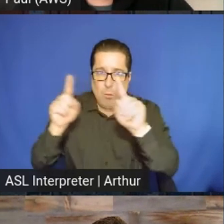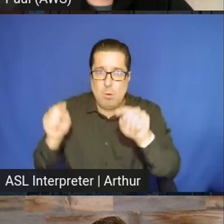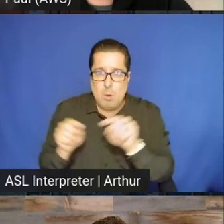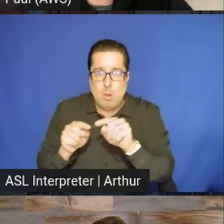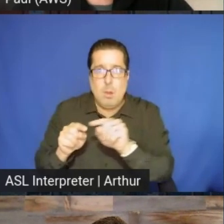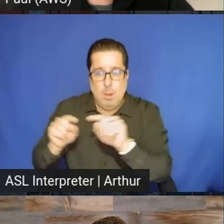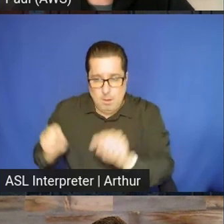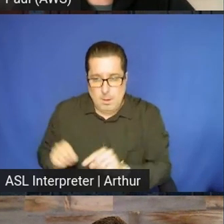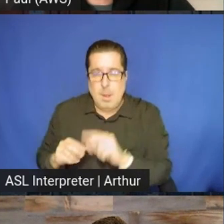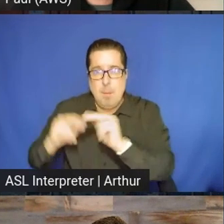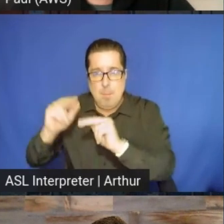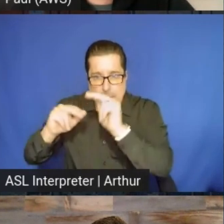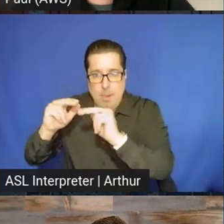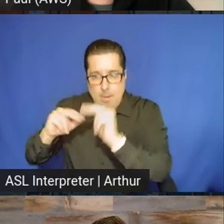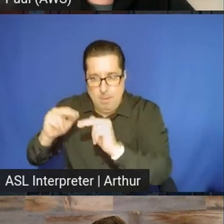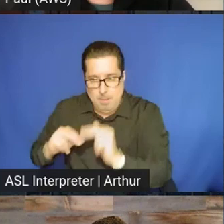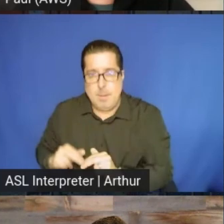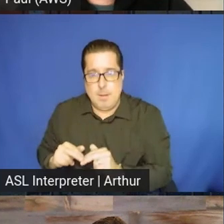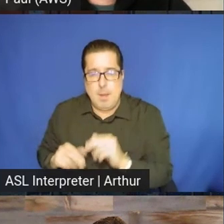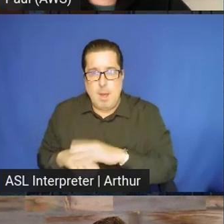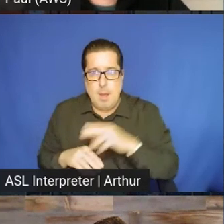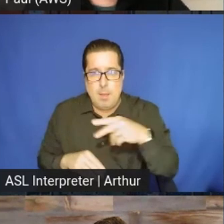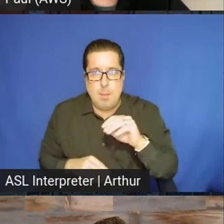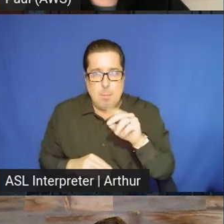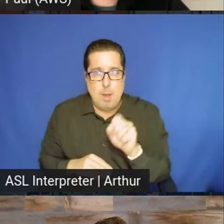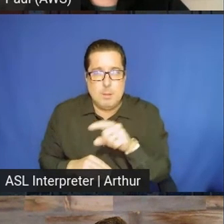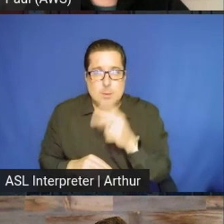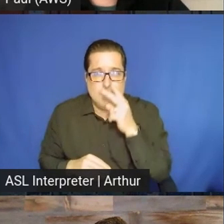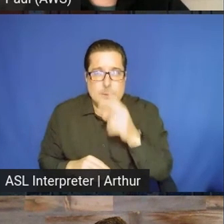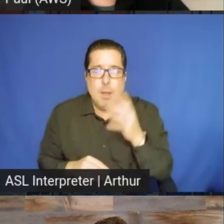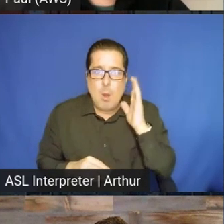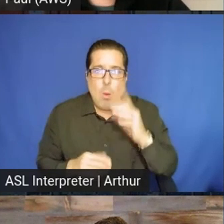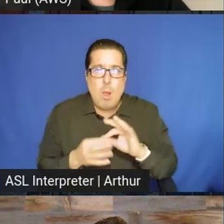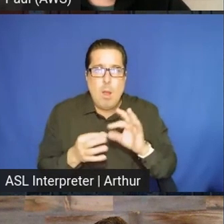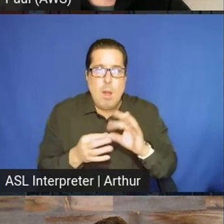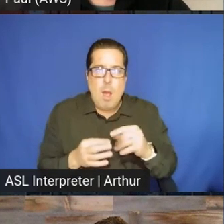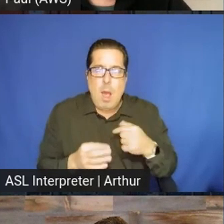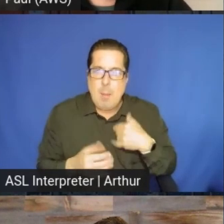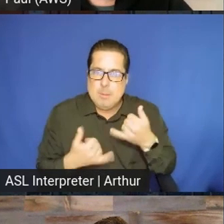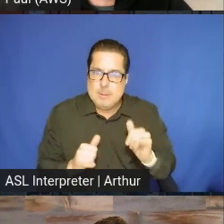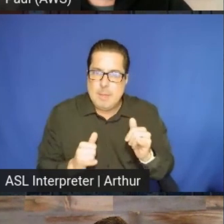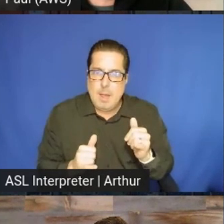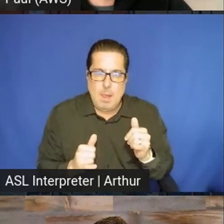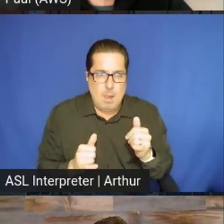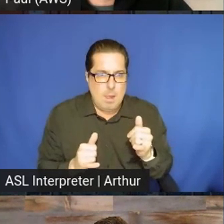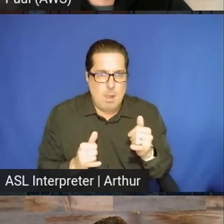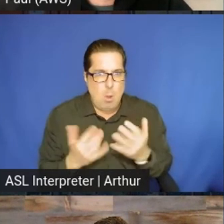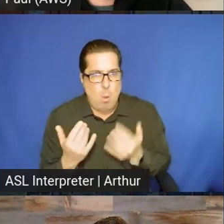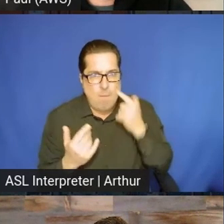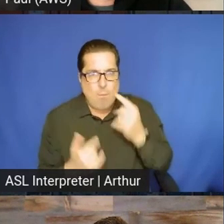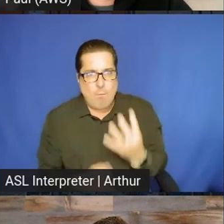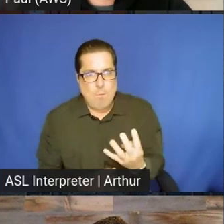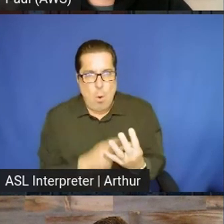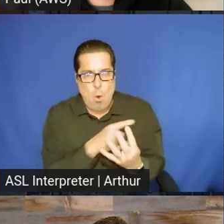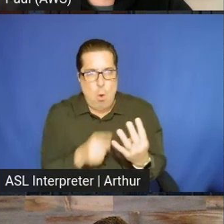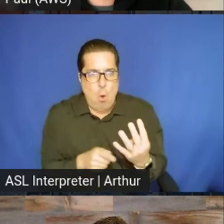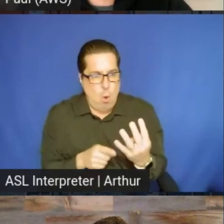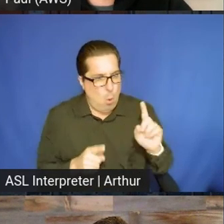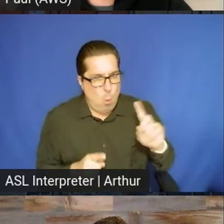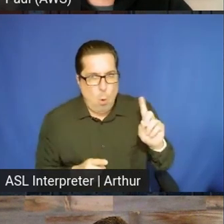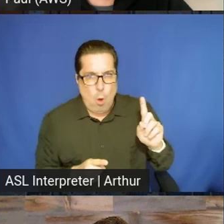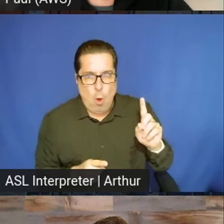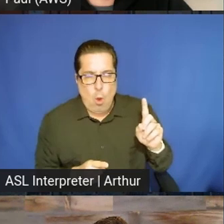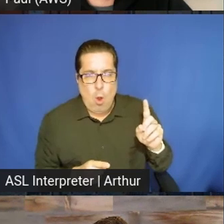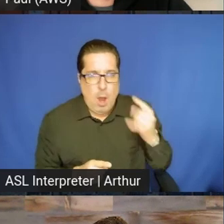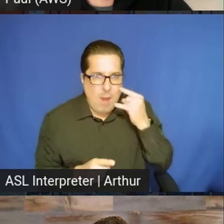those. But then it says, you know what? I am still missing 4. And what do I do when I have these